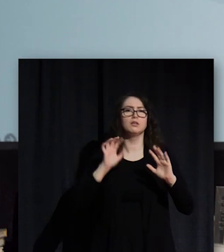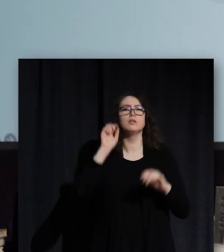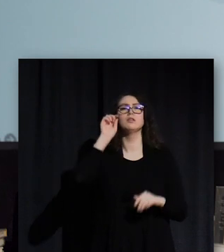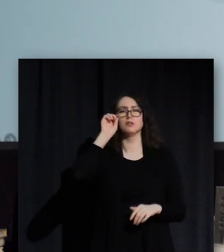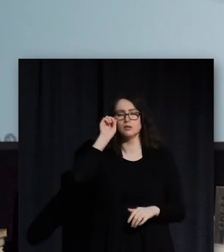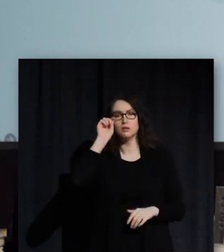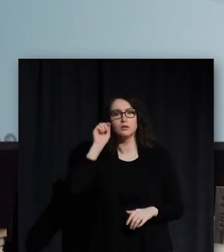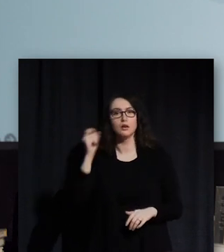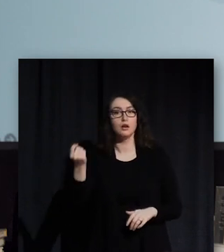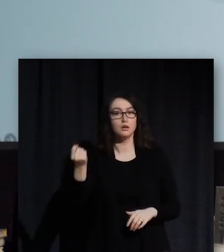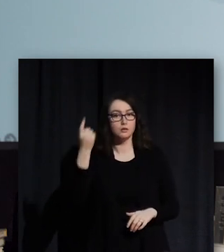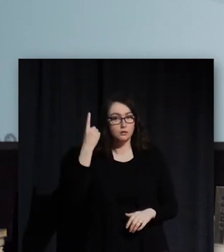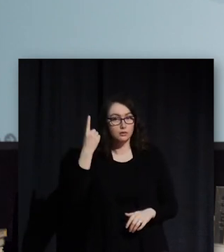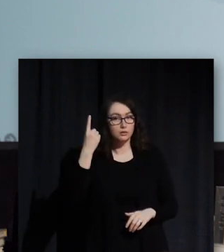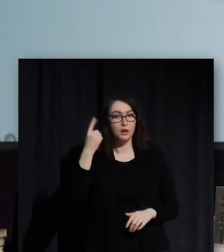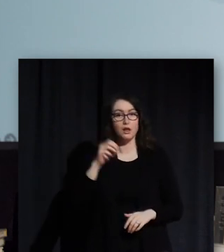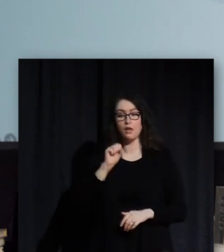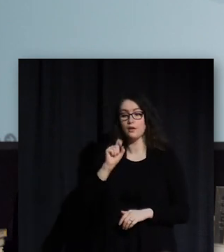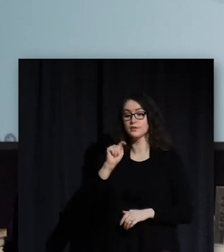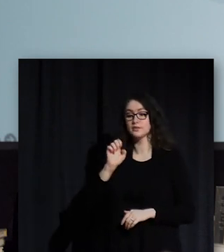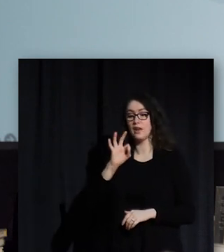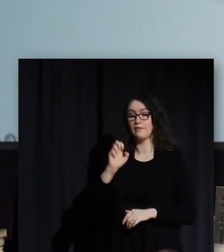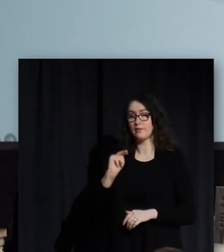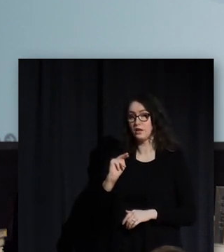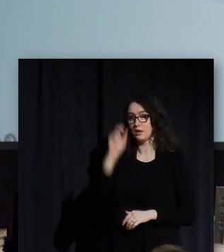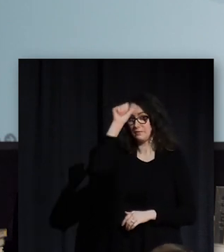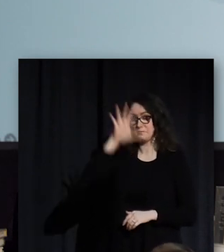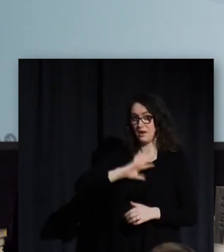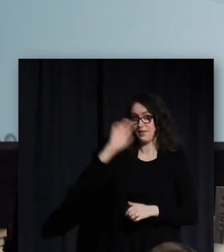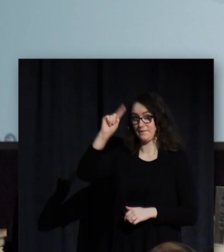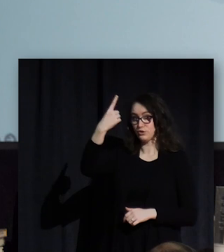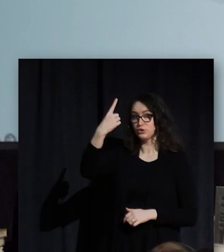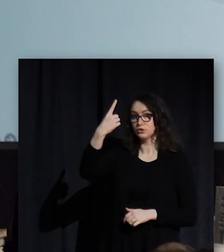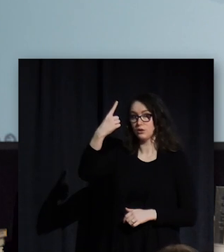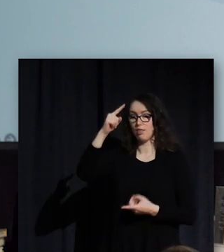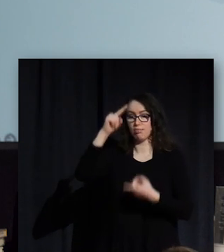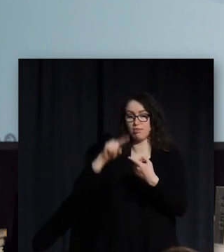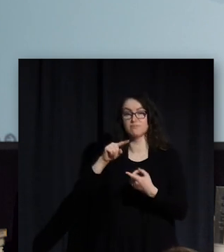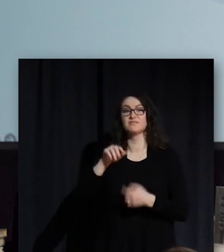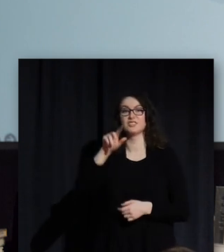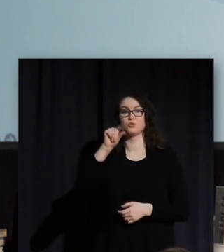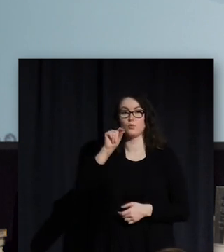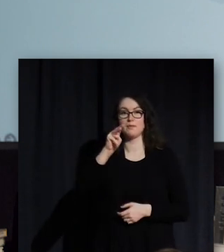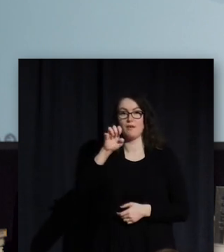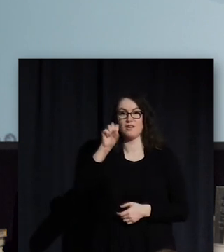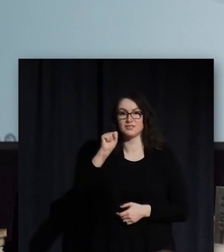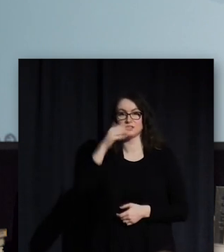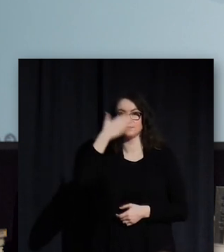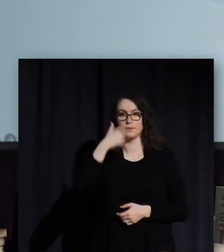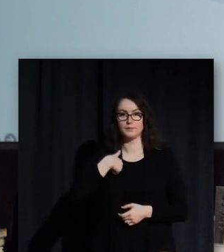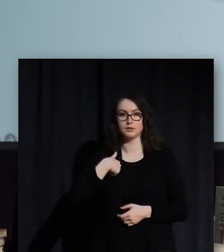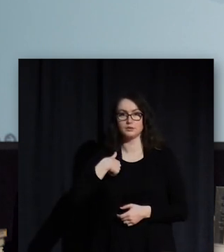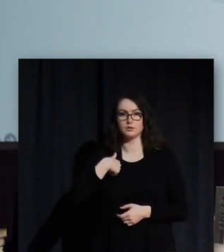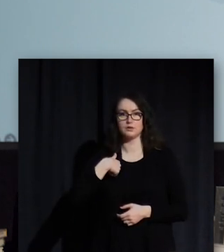Little do I know, at this point, Stefan, the leader, is less than 20 miles ahead of me. We both wake up in the middle of the